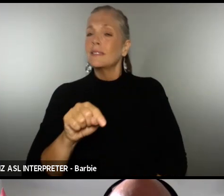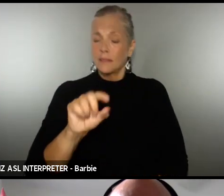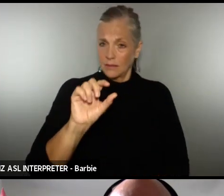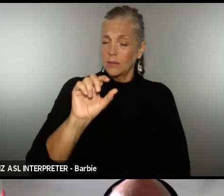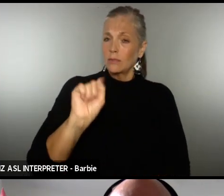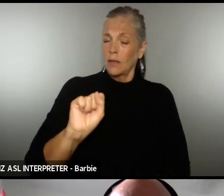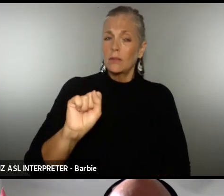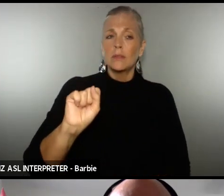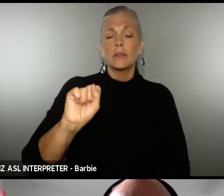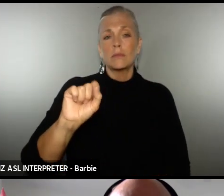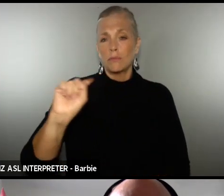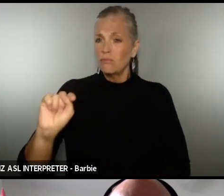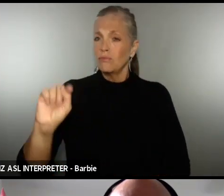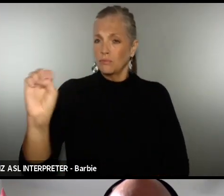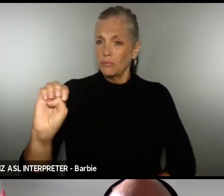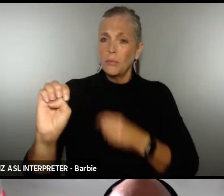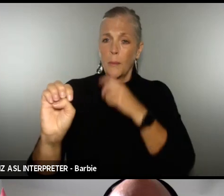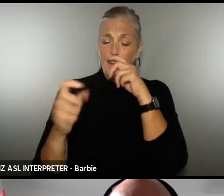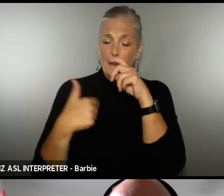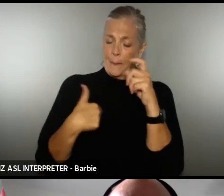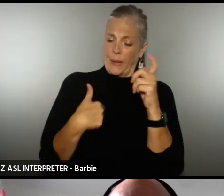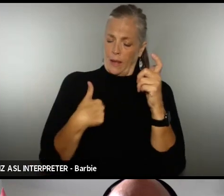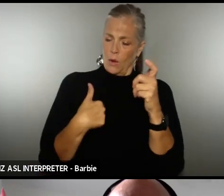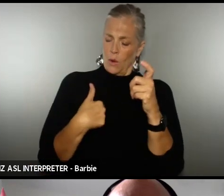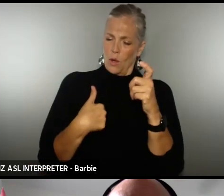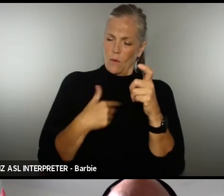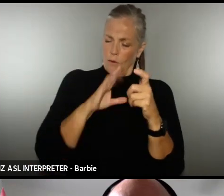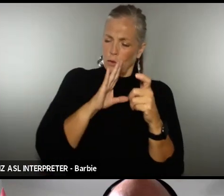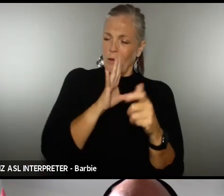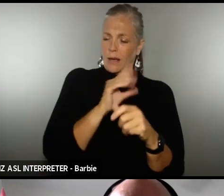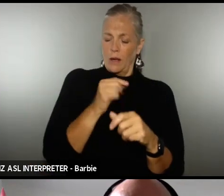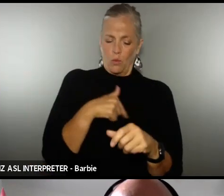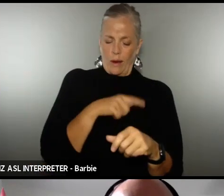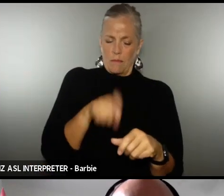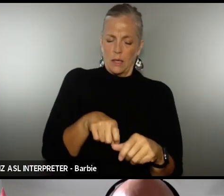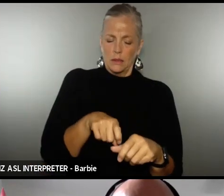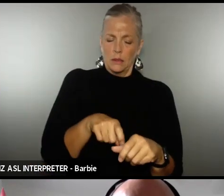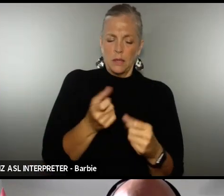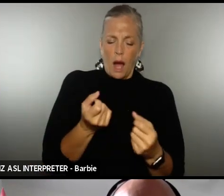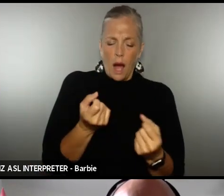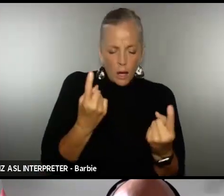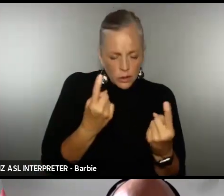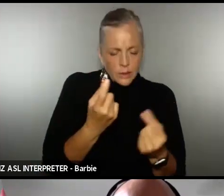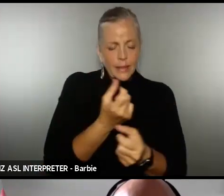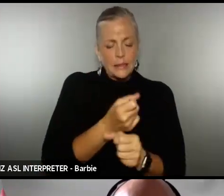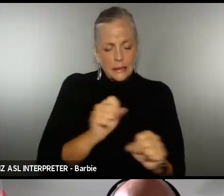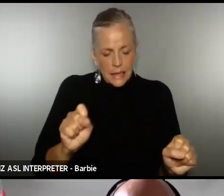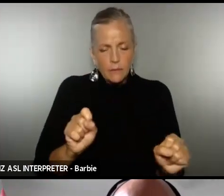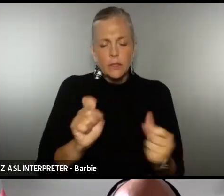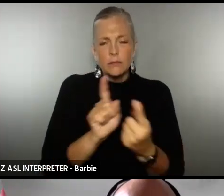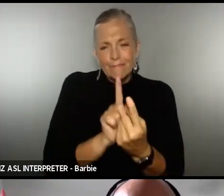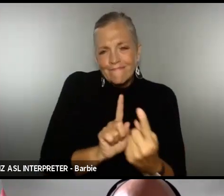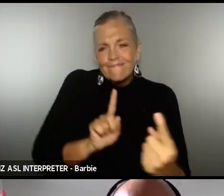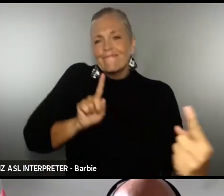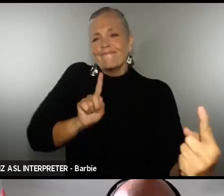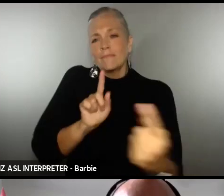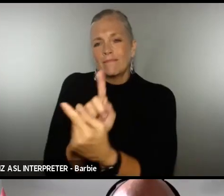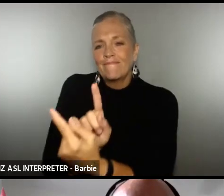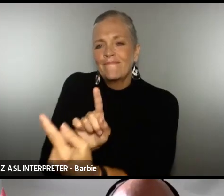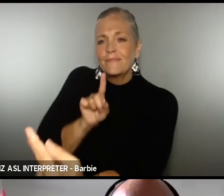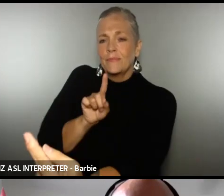of, and understandably and safely, you know, social distance, and we had to kind of cancel. We had these big plans for this